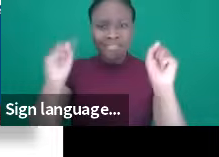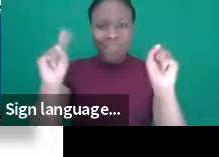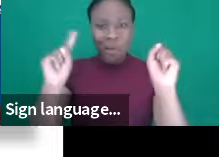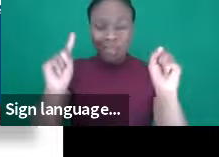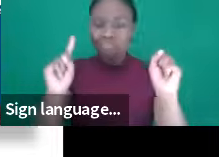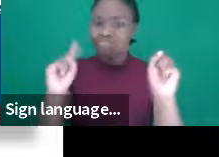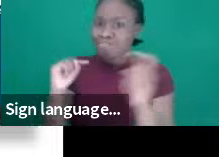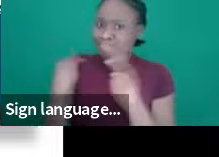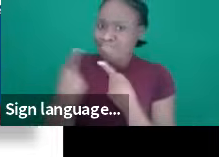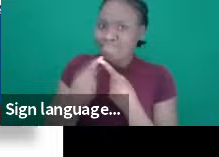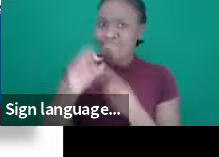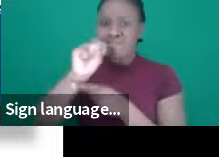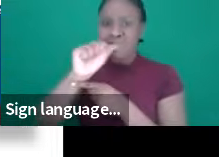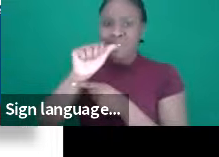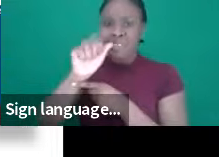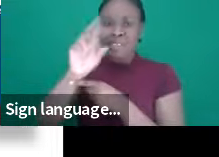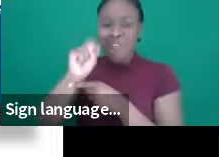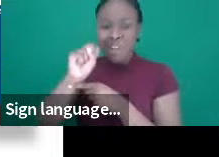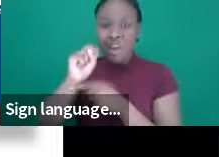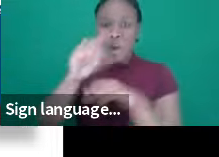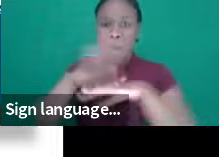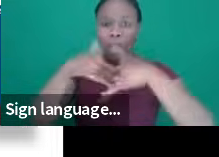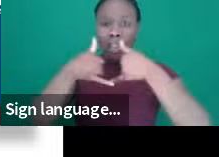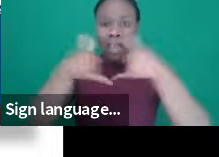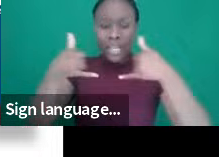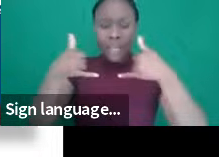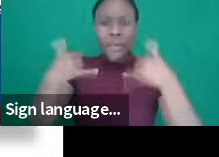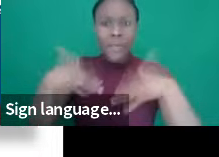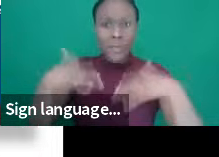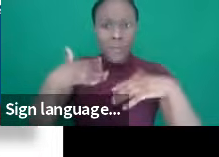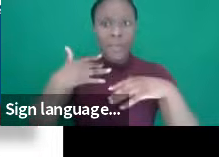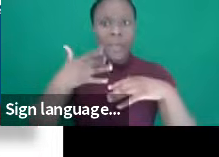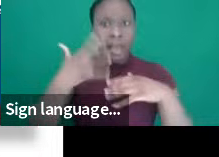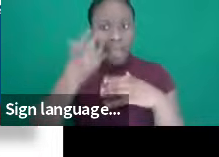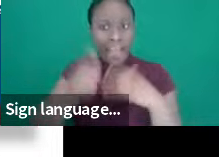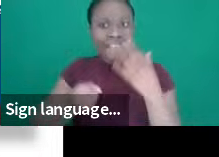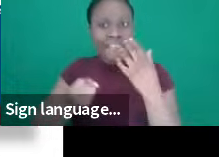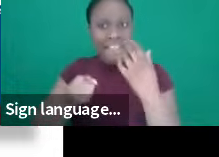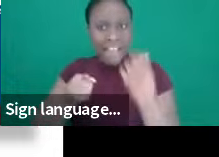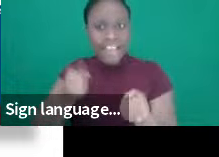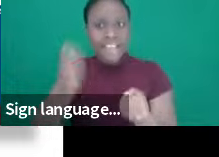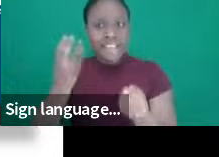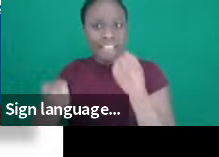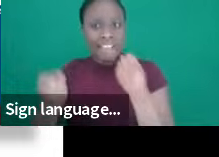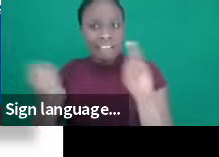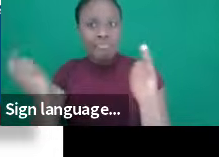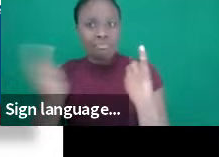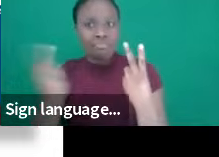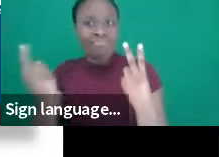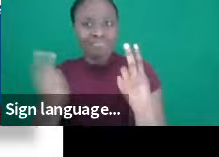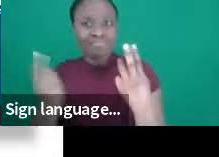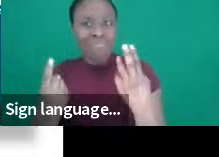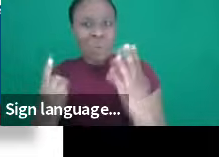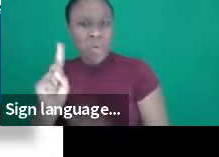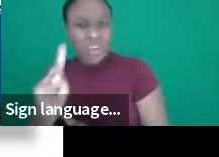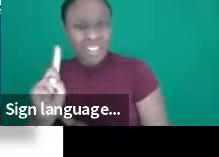enhancements. And as Kujo just touched on, two of our key strategic objectives are: we want to provide